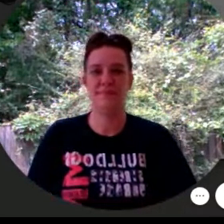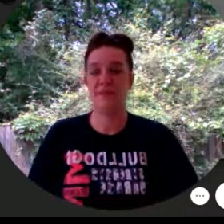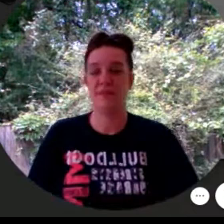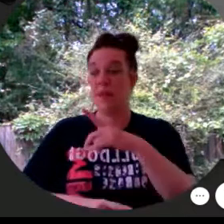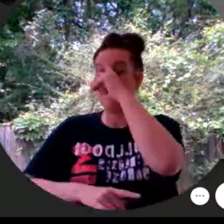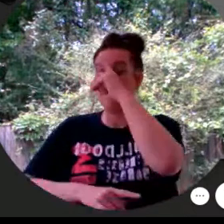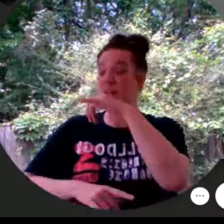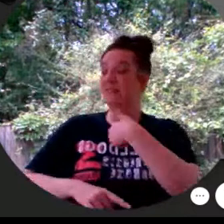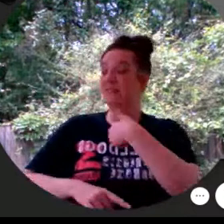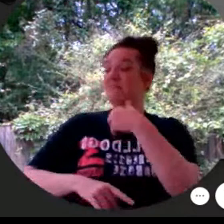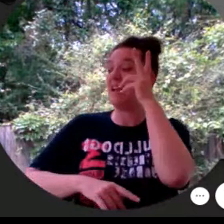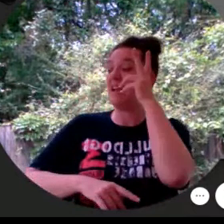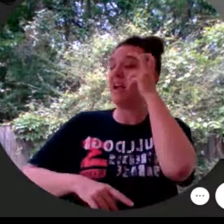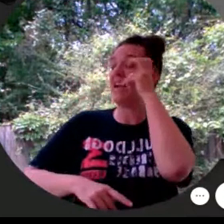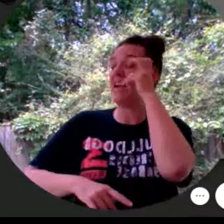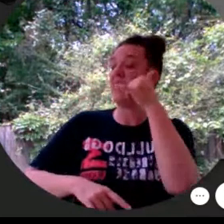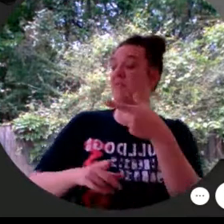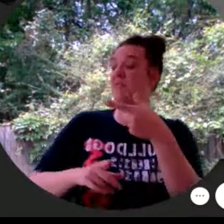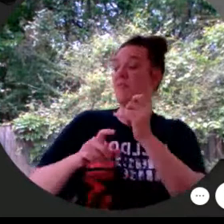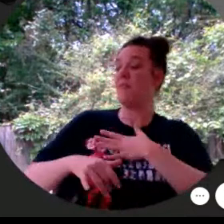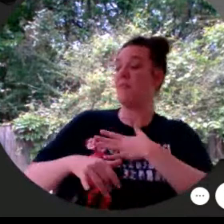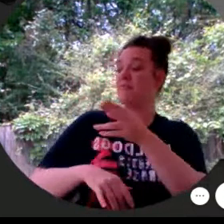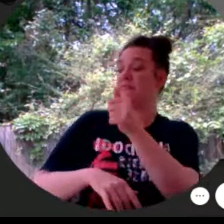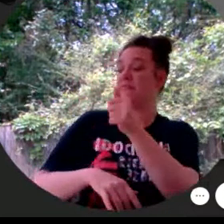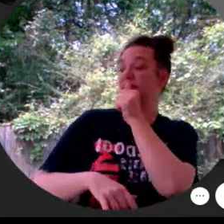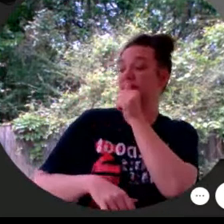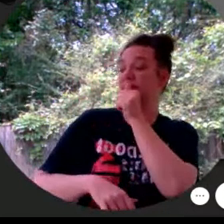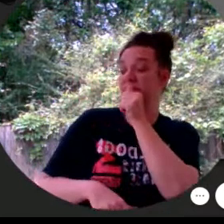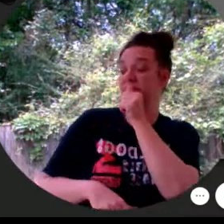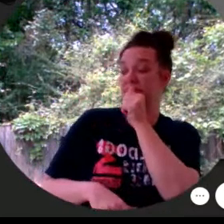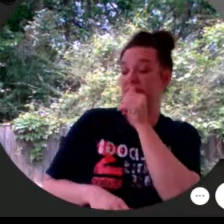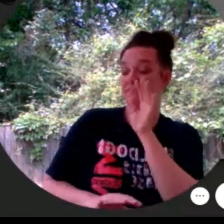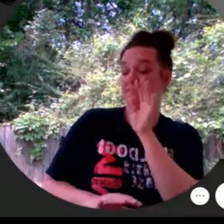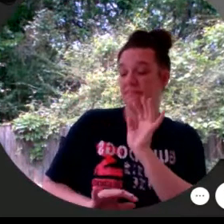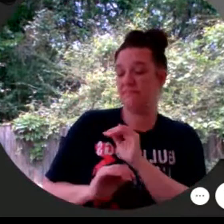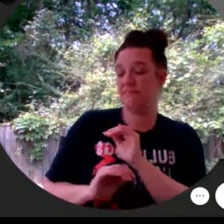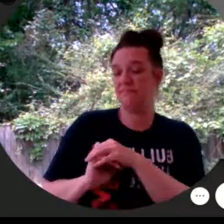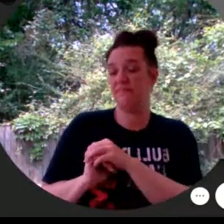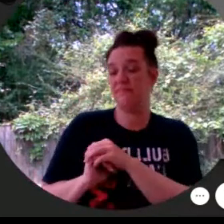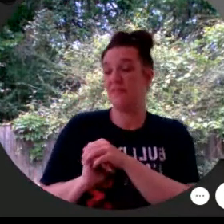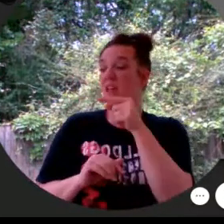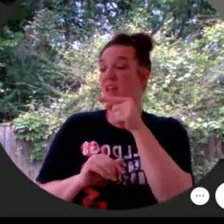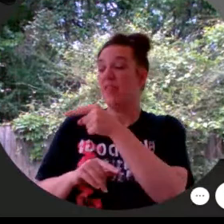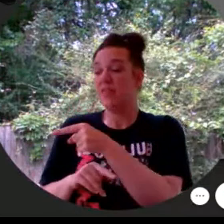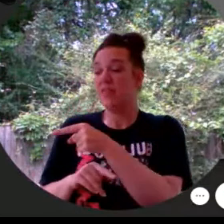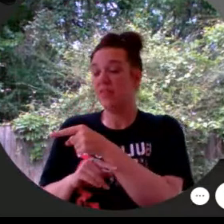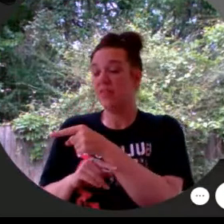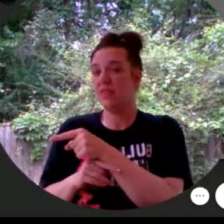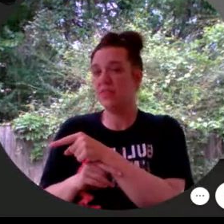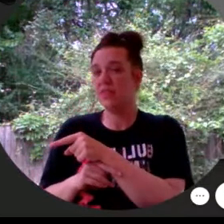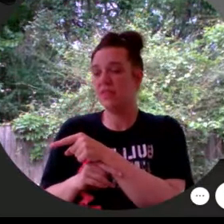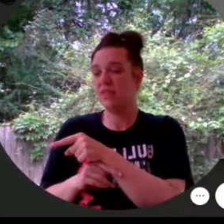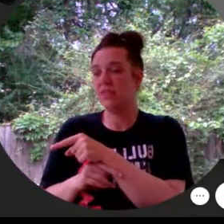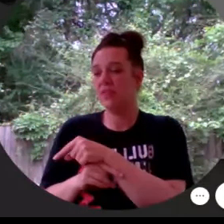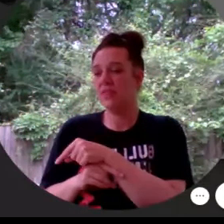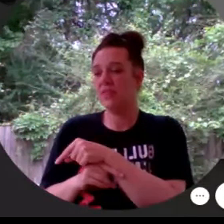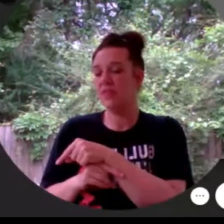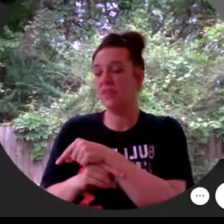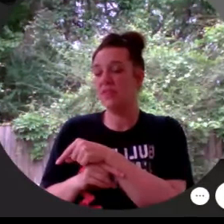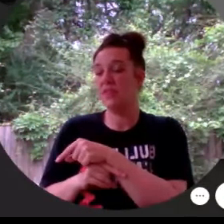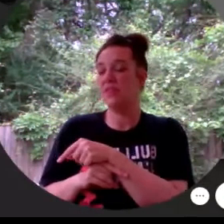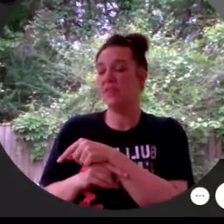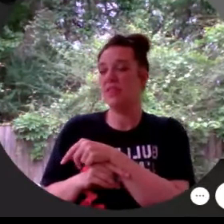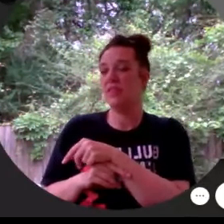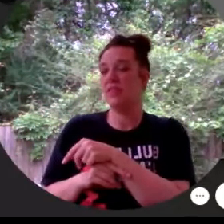Because I hear from my secret source, you have been a lot, that there has